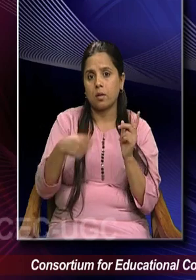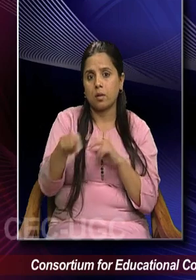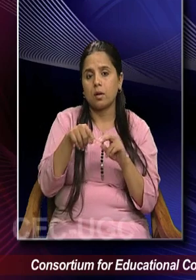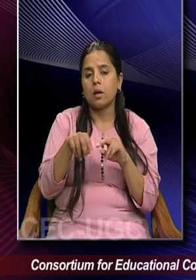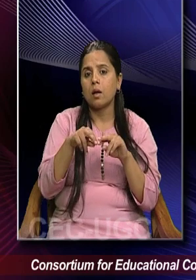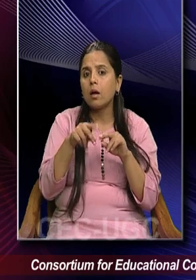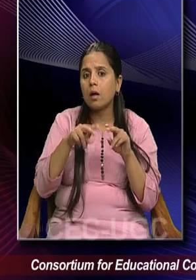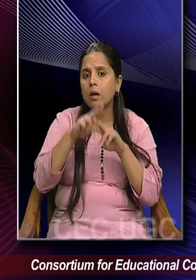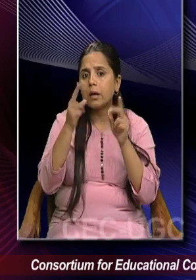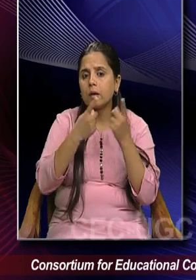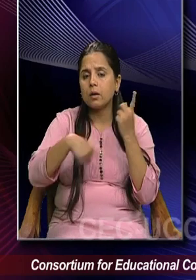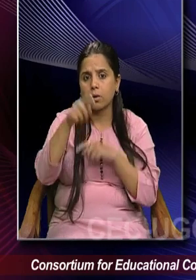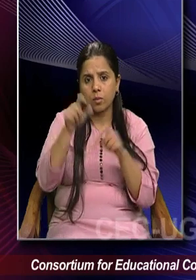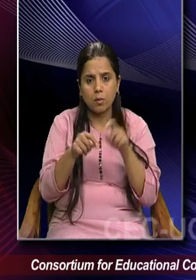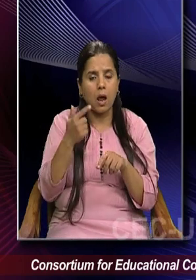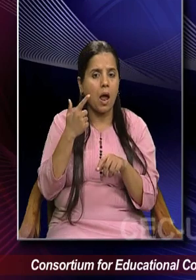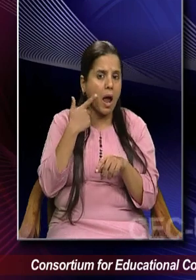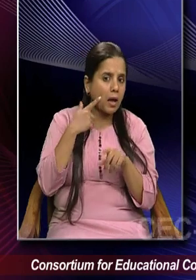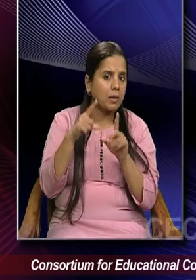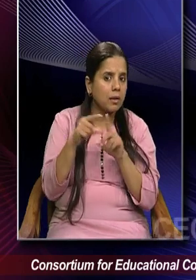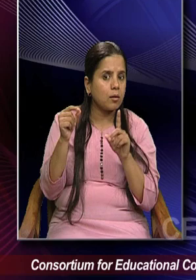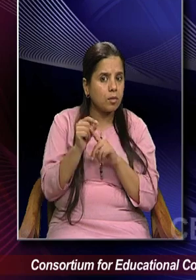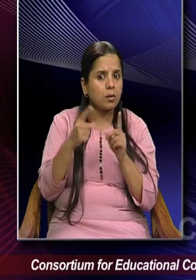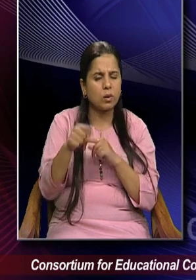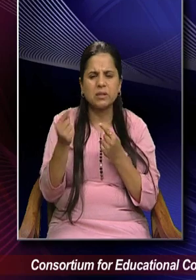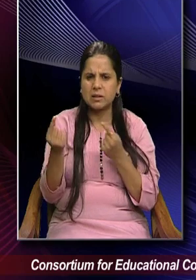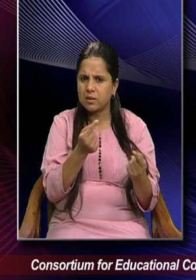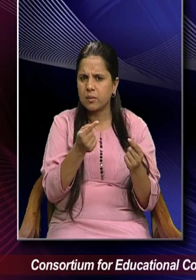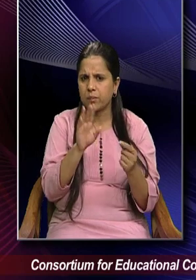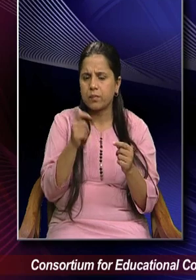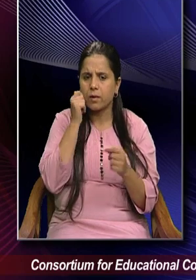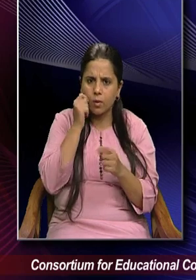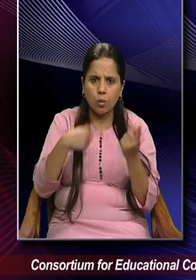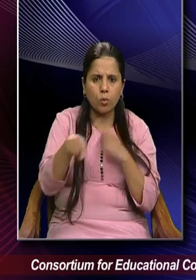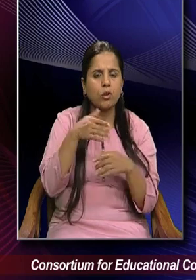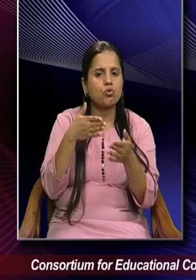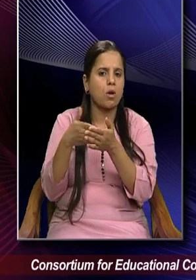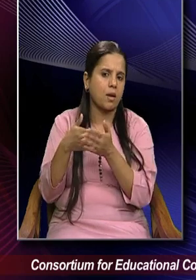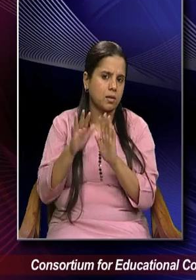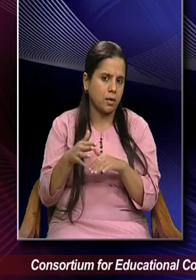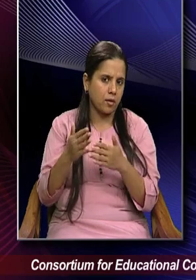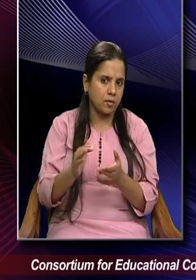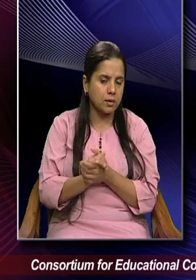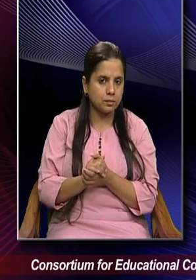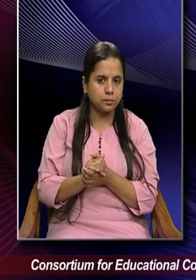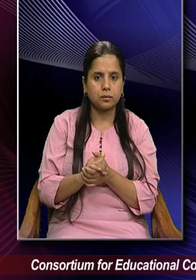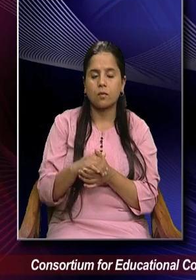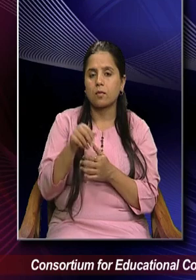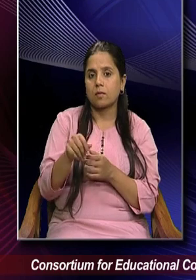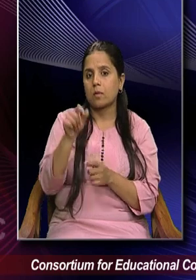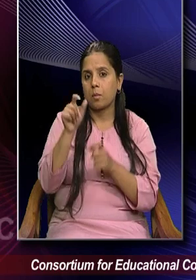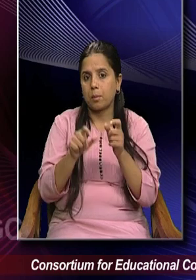internally displaced persons or IDPs face similar humanitarian challenges.